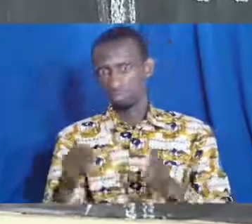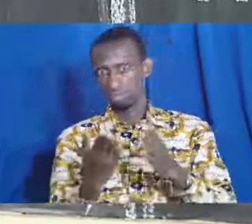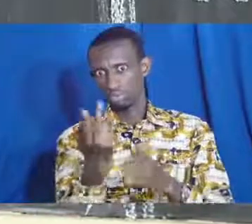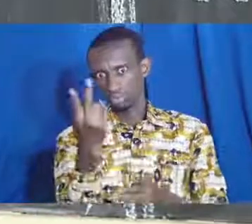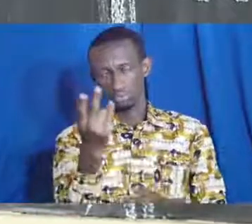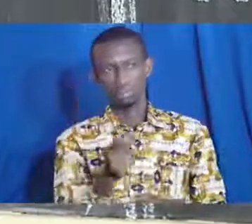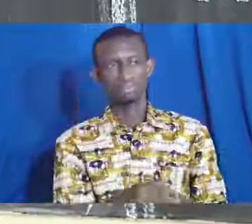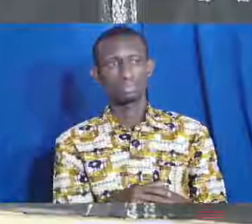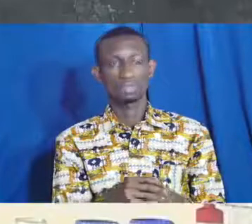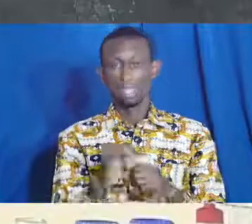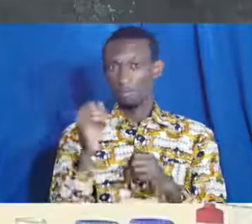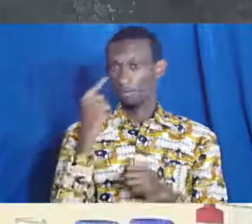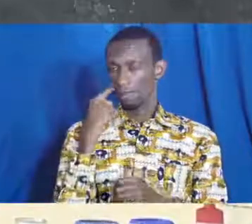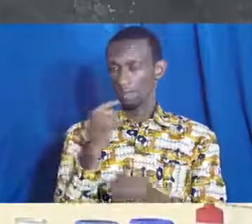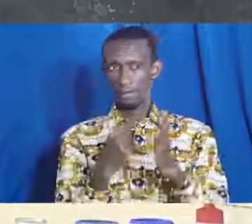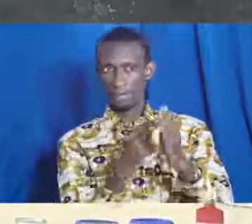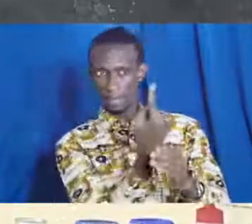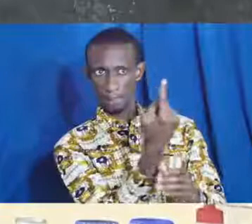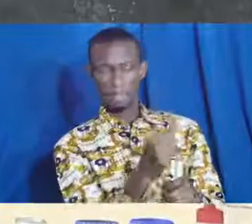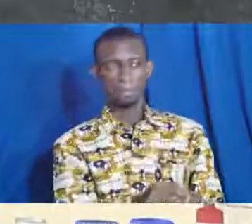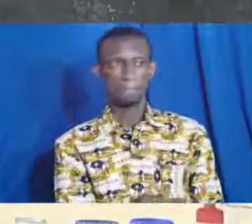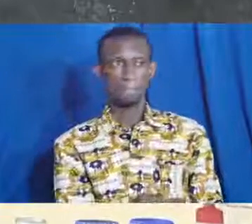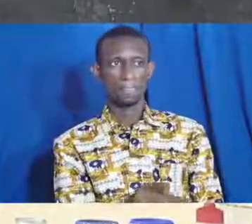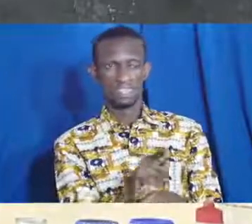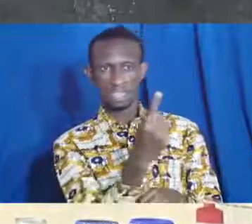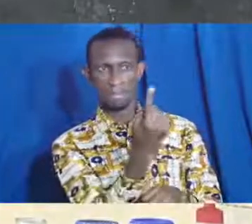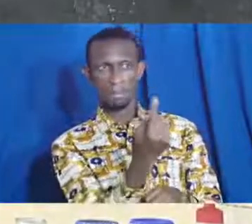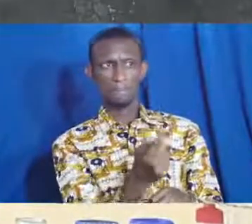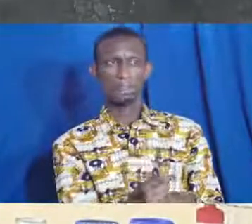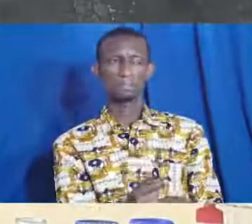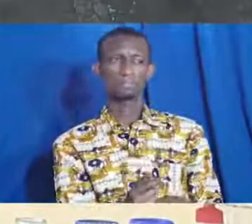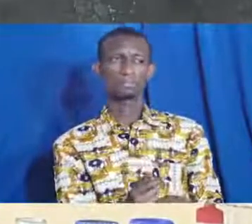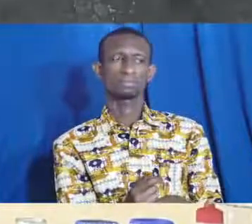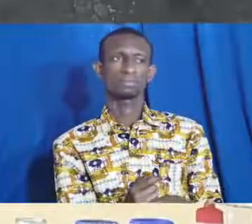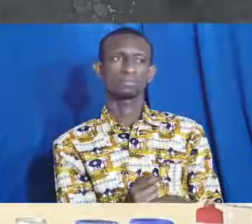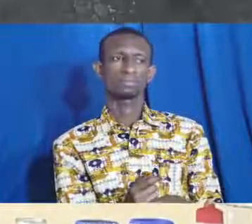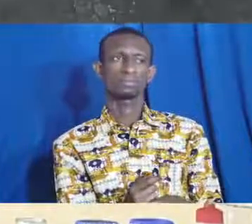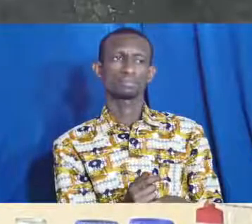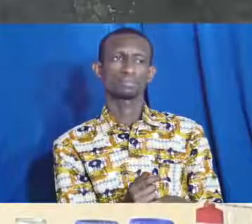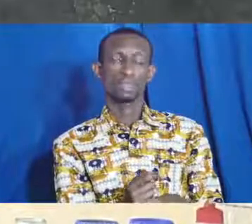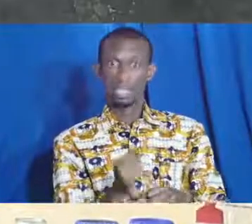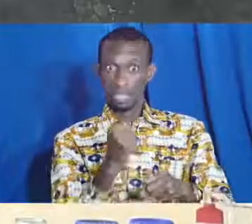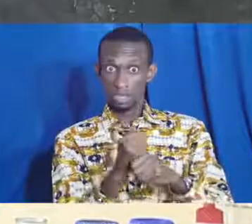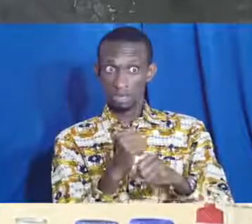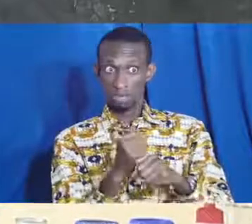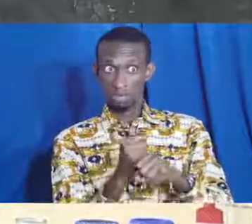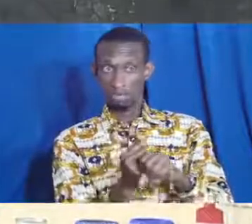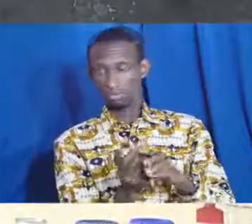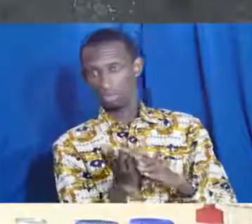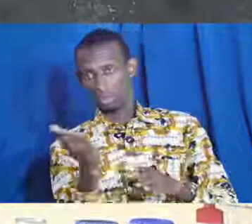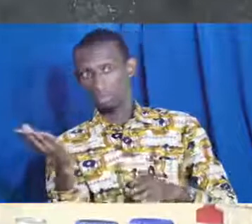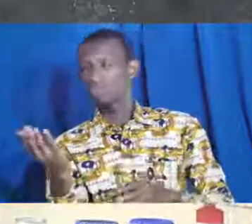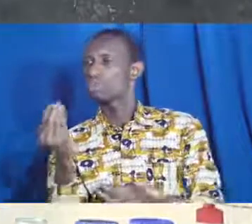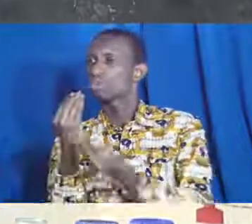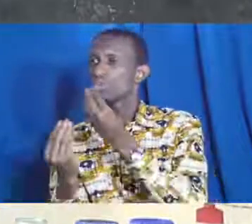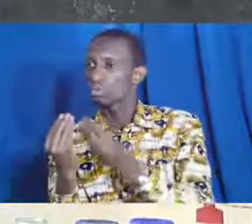look at this one, the first one, this one produces the food and oxygen. So oxygen is